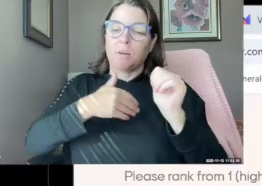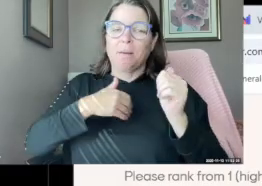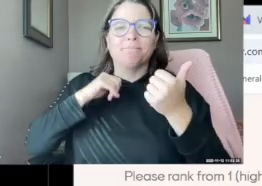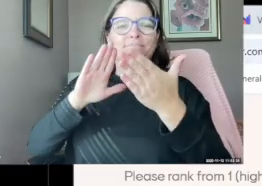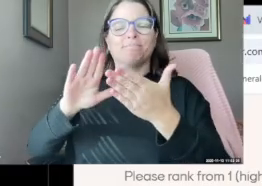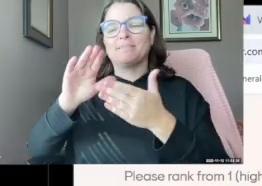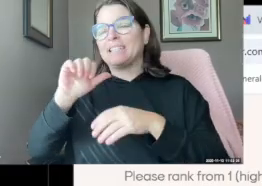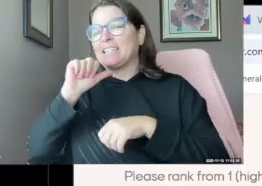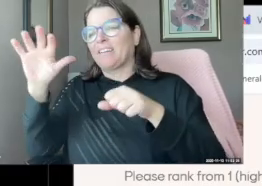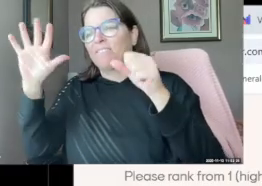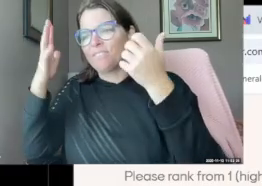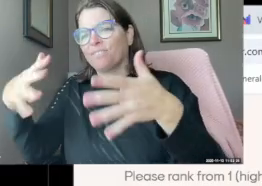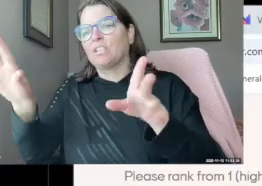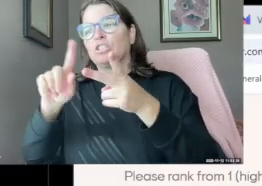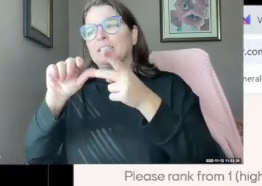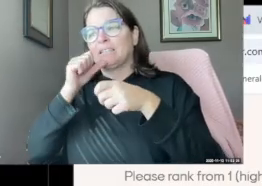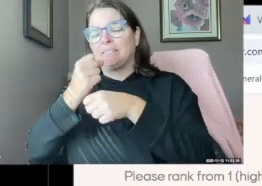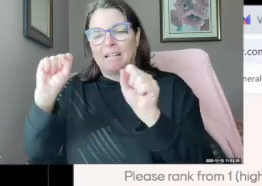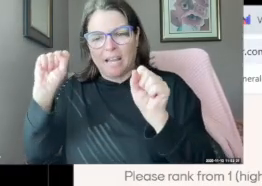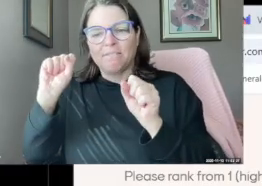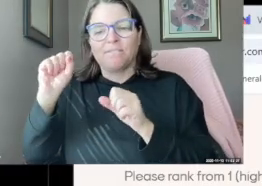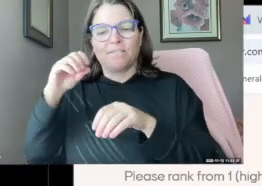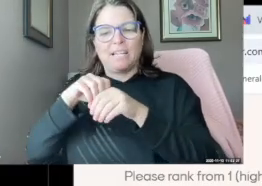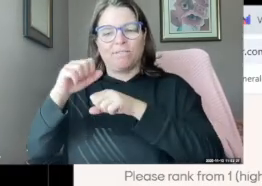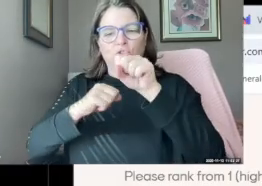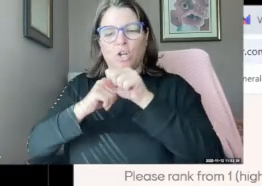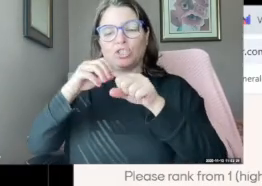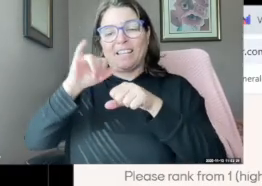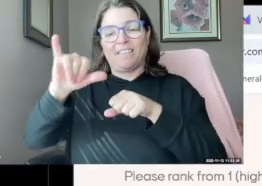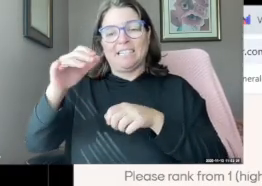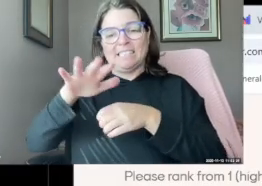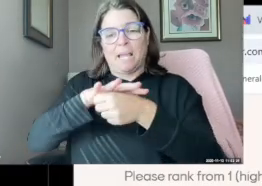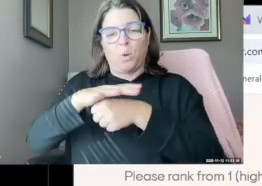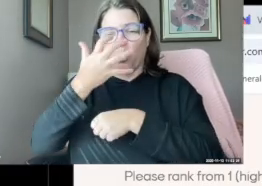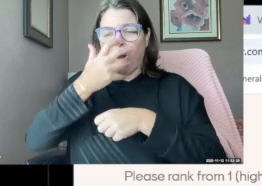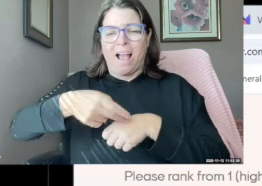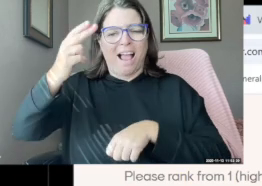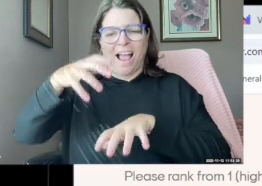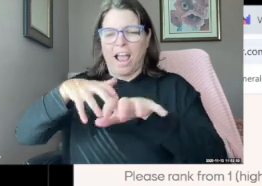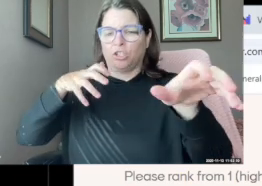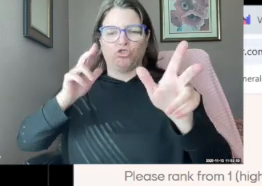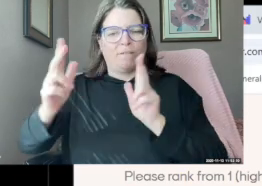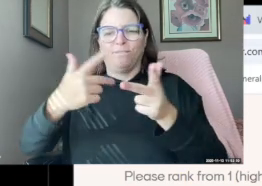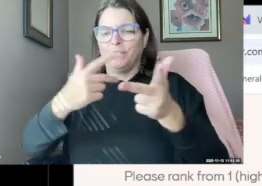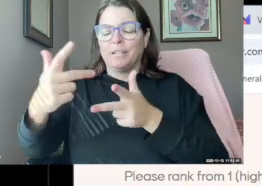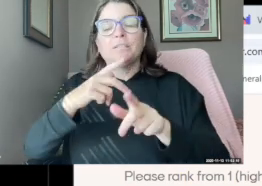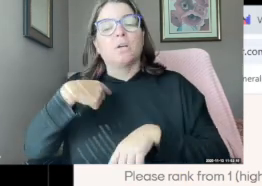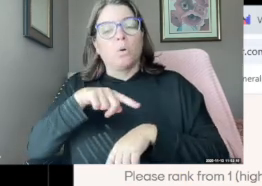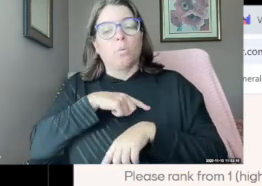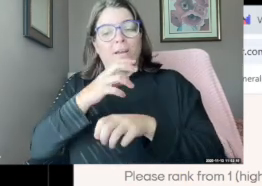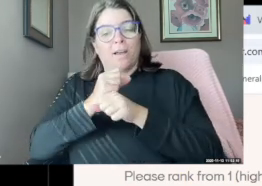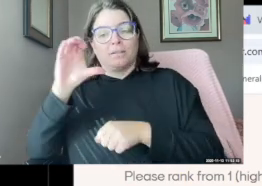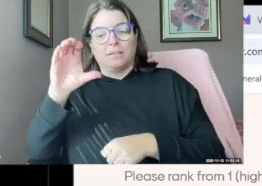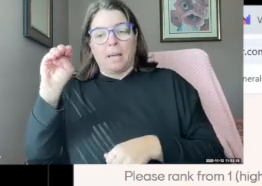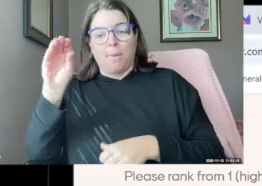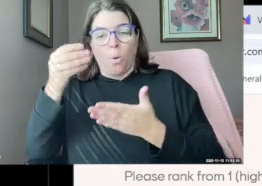heavily on walking, biking, and transit for just daily life, our community members continue to face incomplete and unsafe infrastructure as